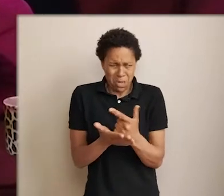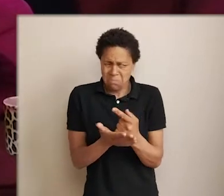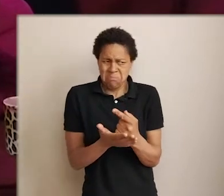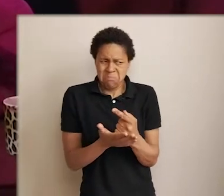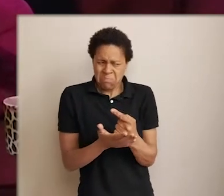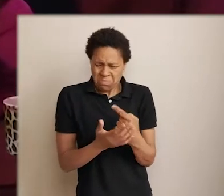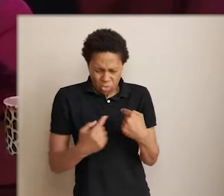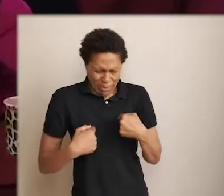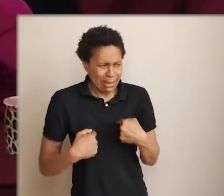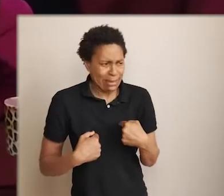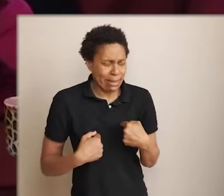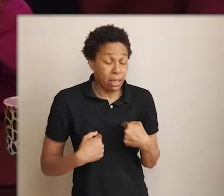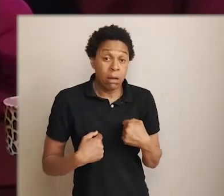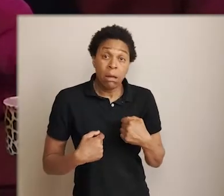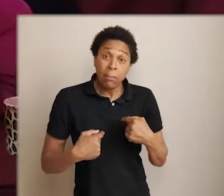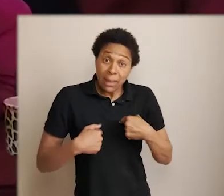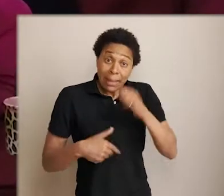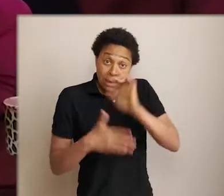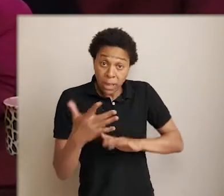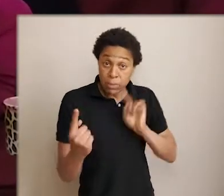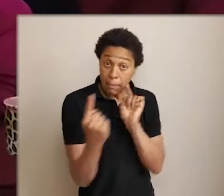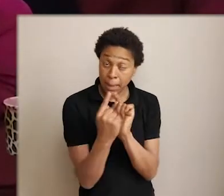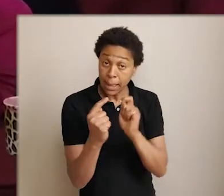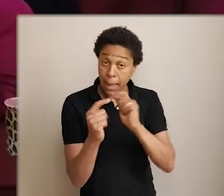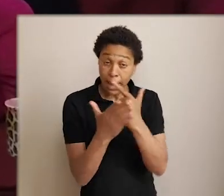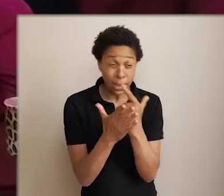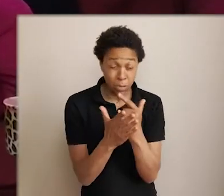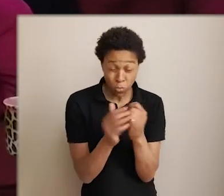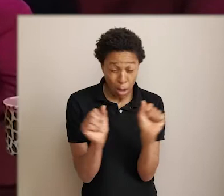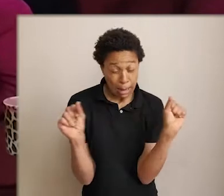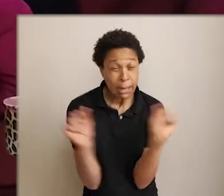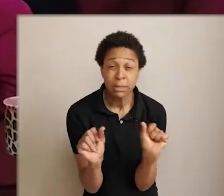experience of meeting lesbians was so small. So